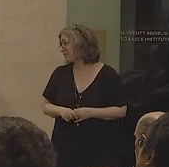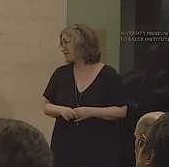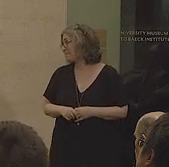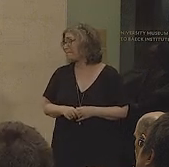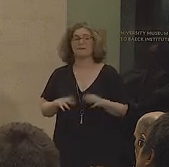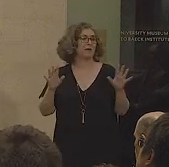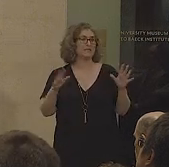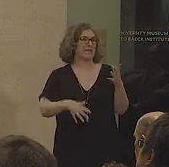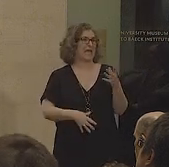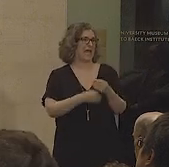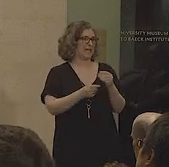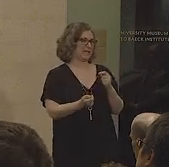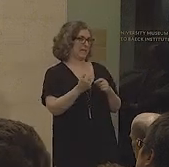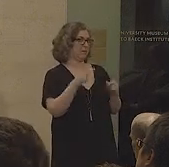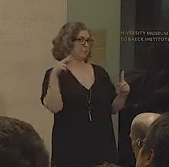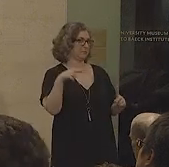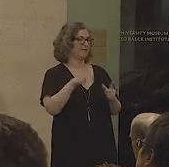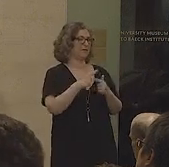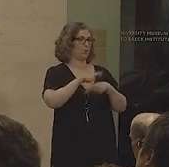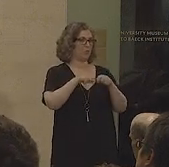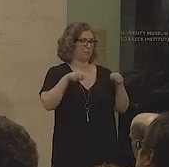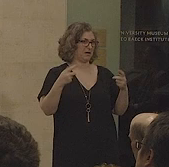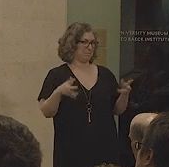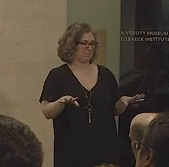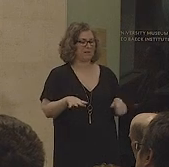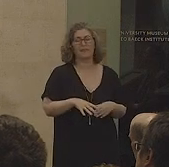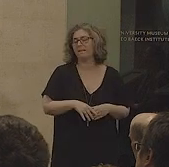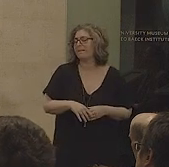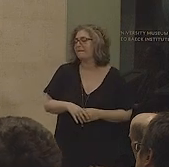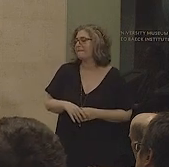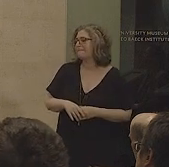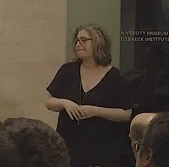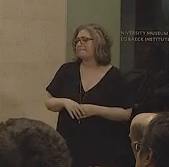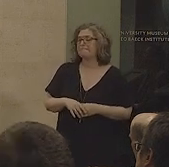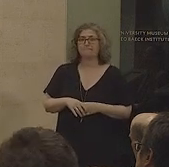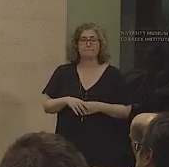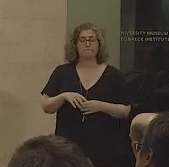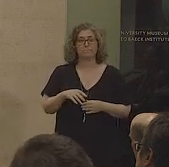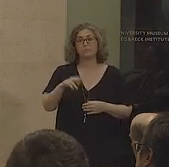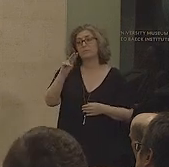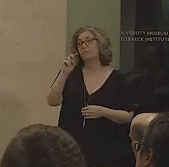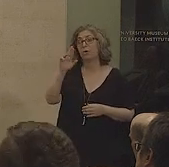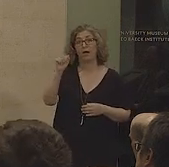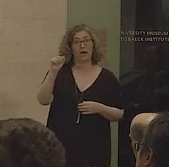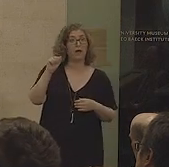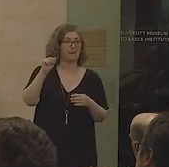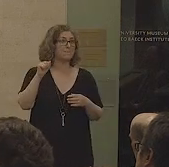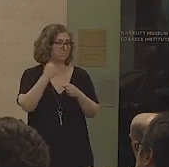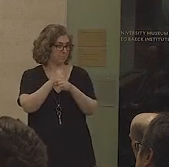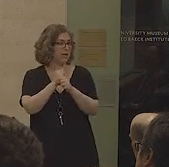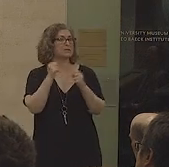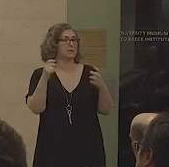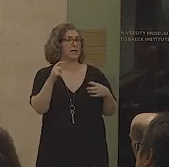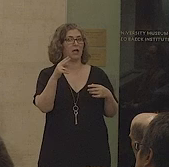I'm just going to add a tiny bit of perspective and wrap it all up for us. The gun lobby helps produce a lot of guns and make